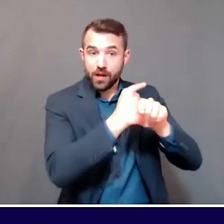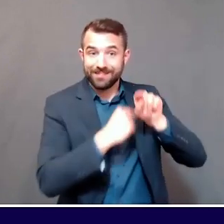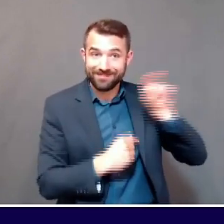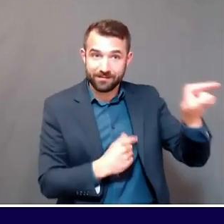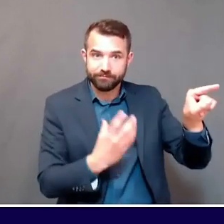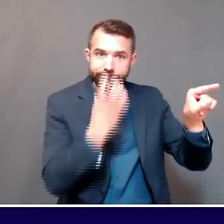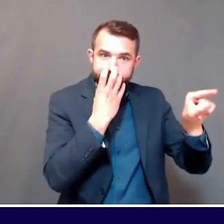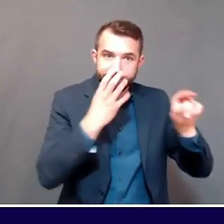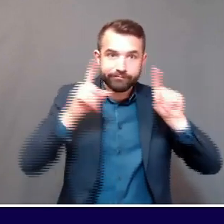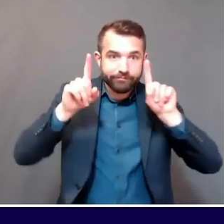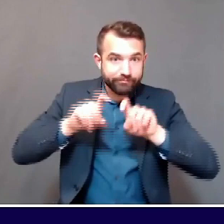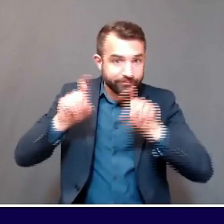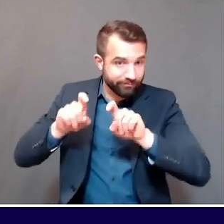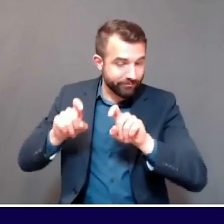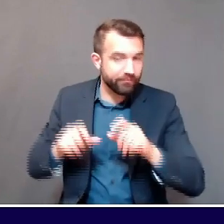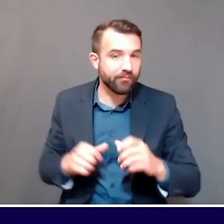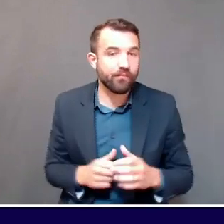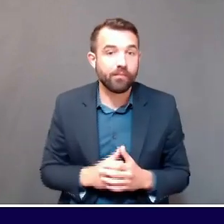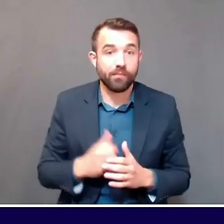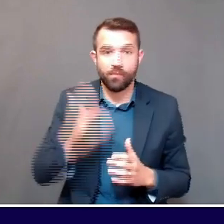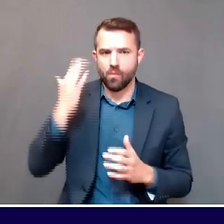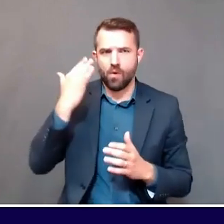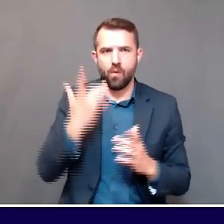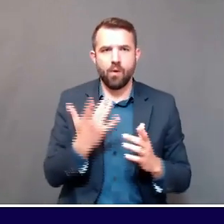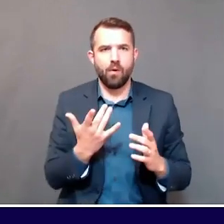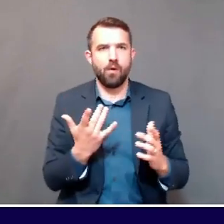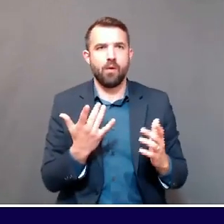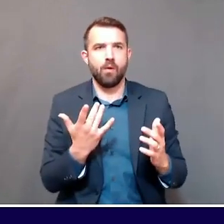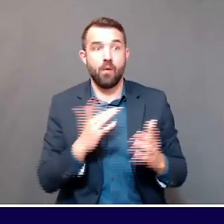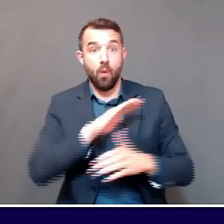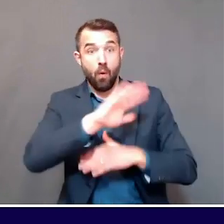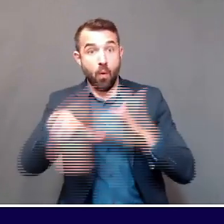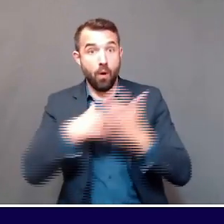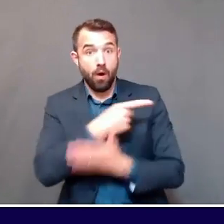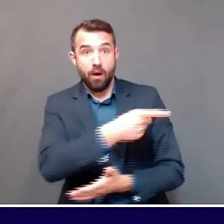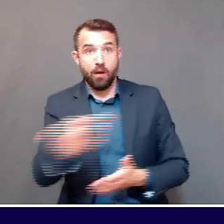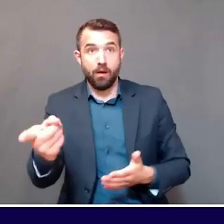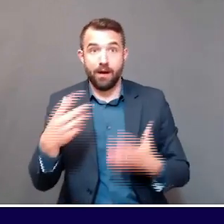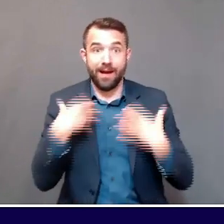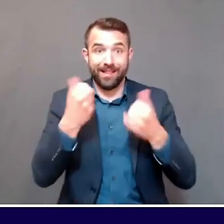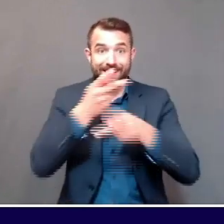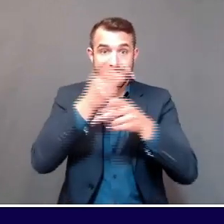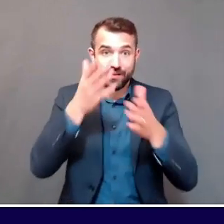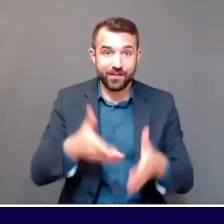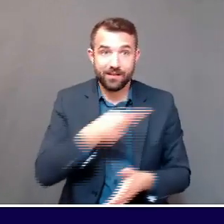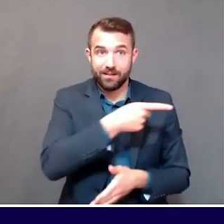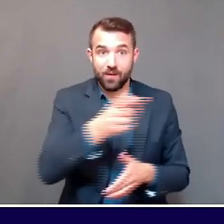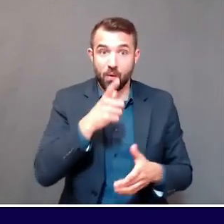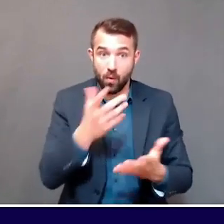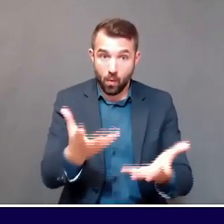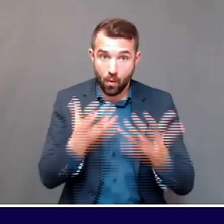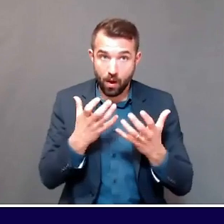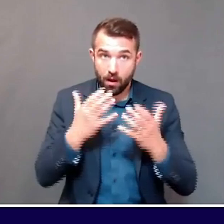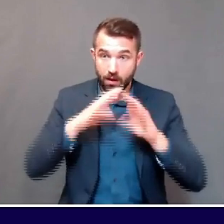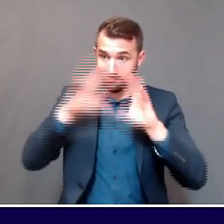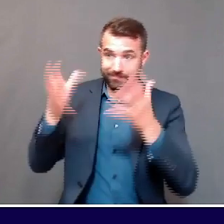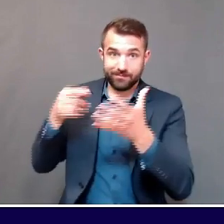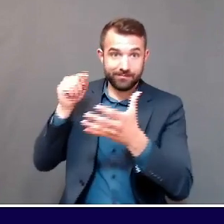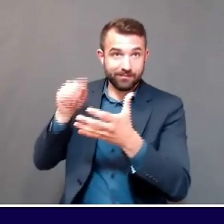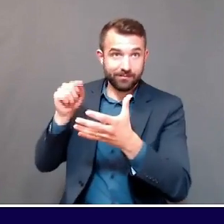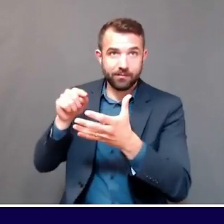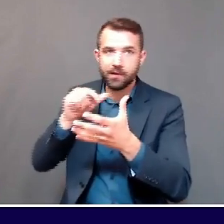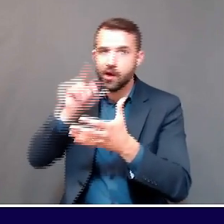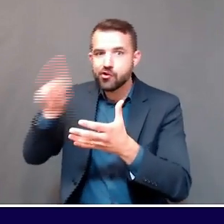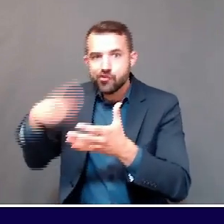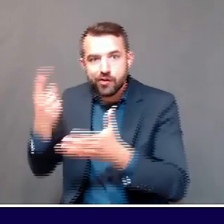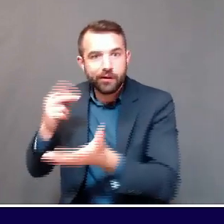healthcare workers that can be fit tested means the more individual healthcare workers who can take advantage of N95